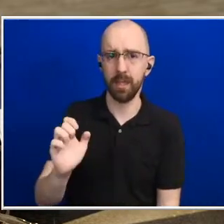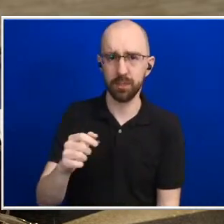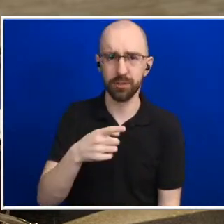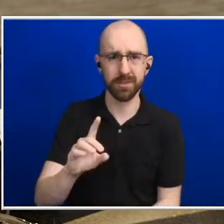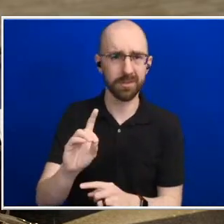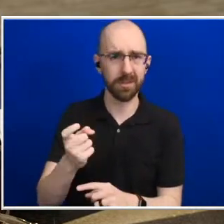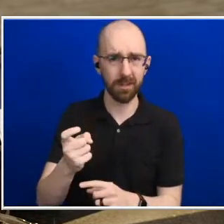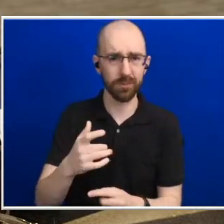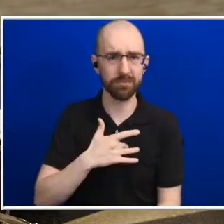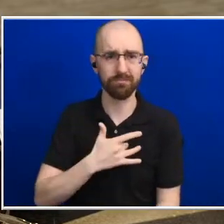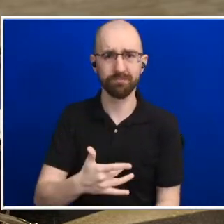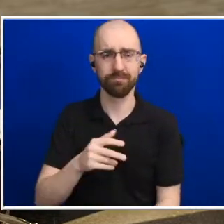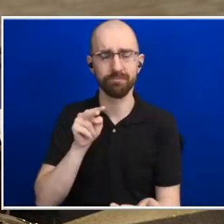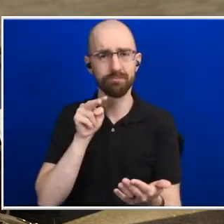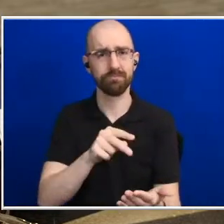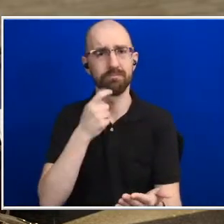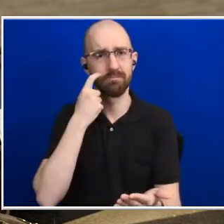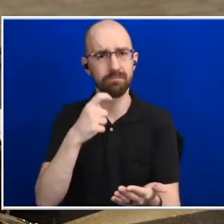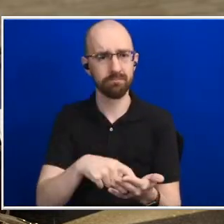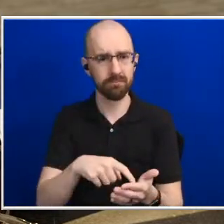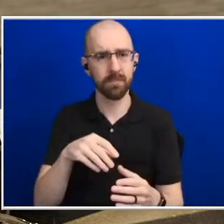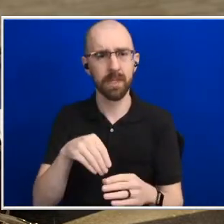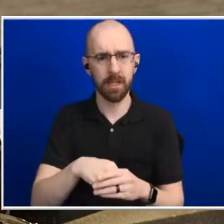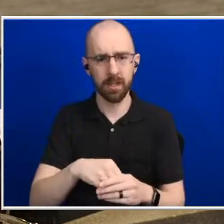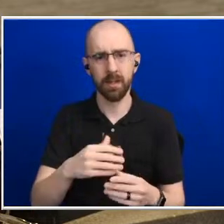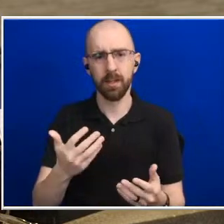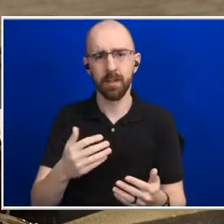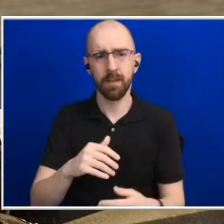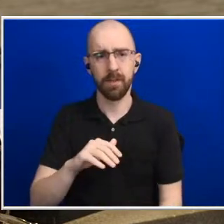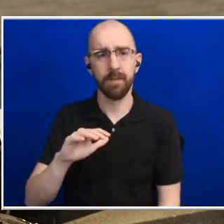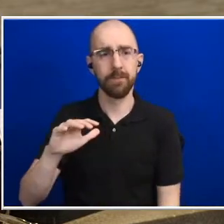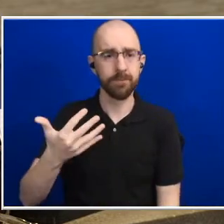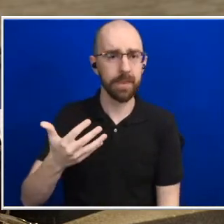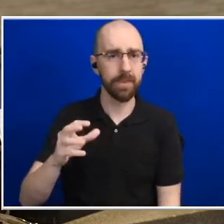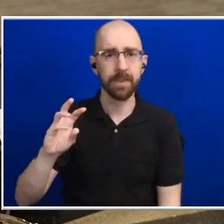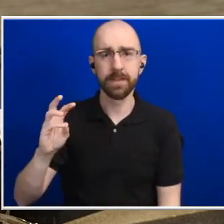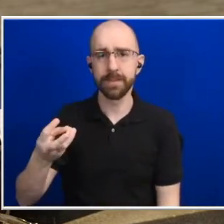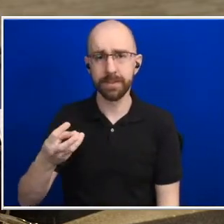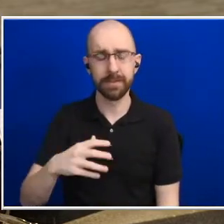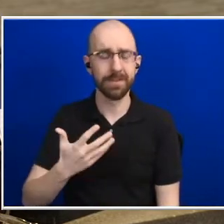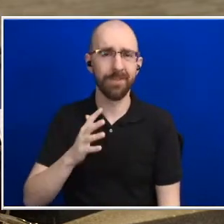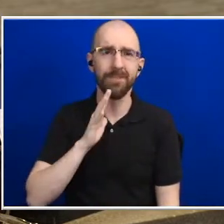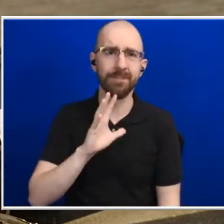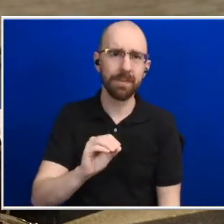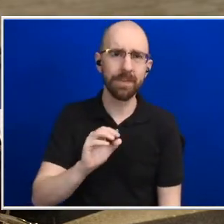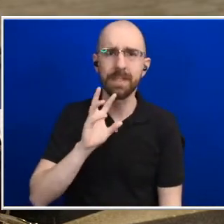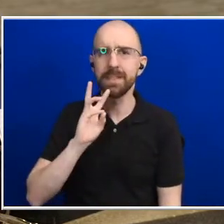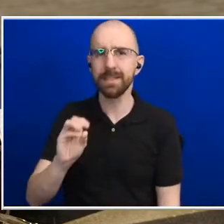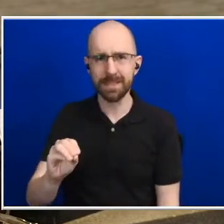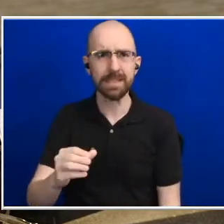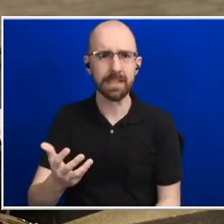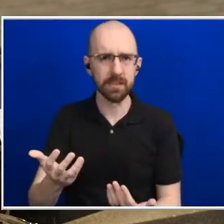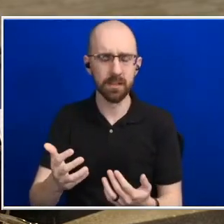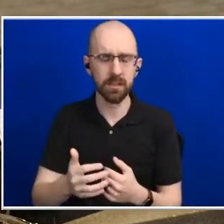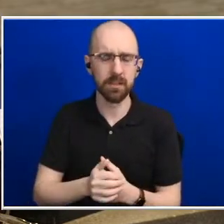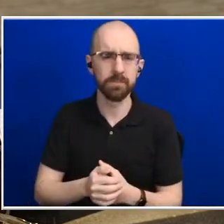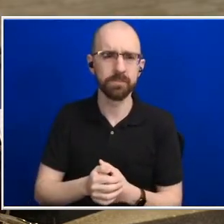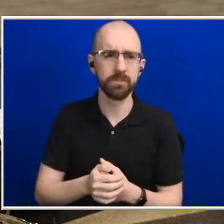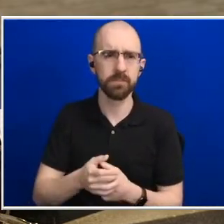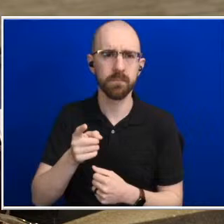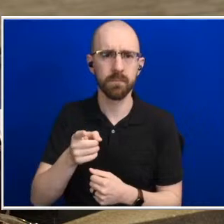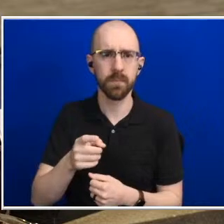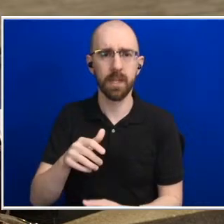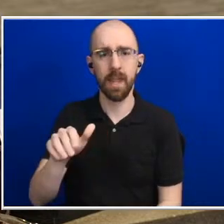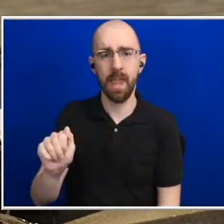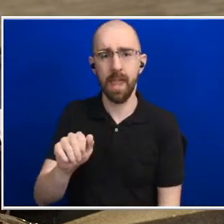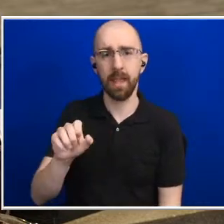seen in the 5th, 6th decade of life. It is a sarcoma, which makes it